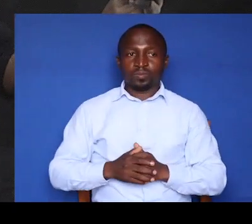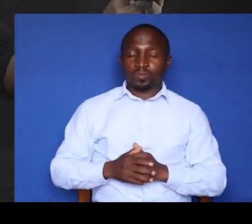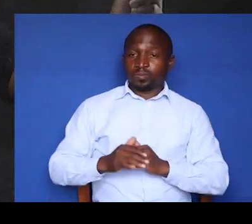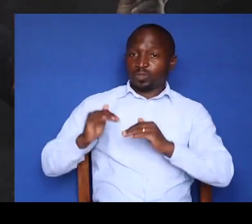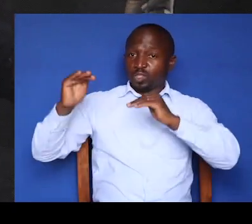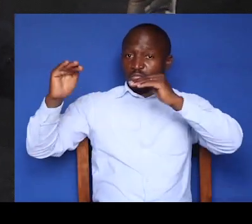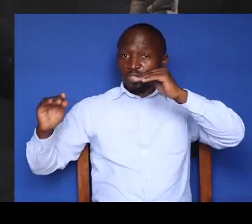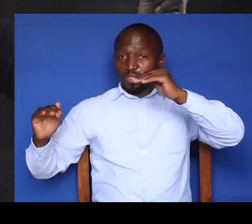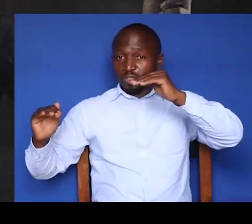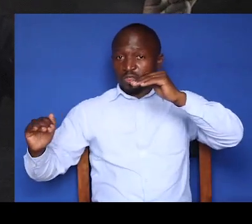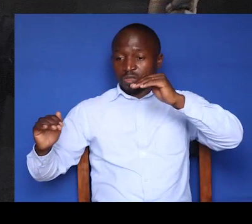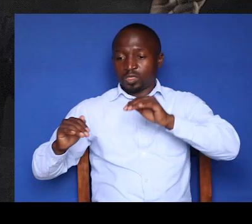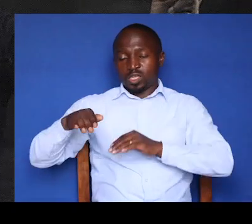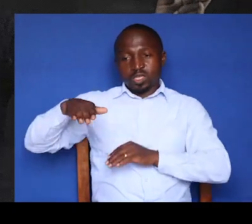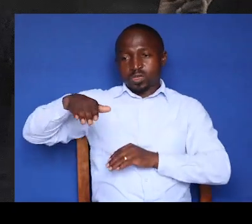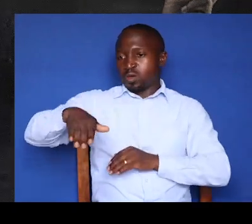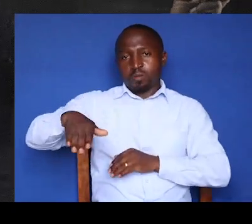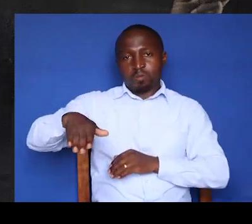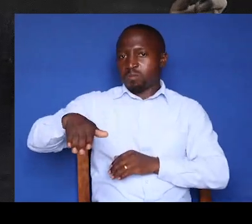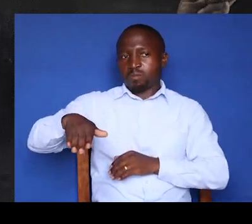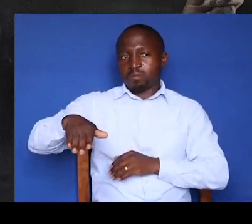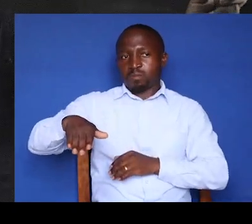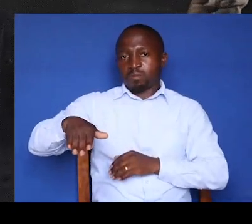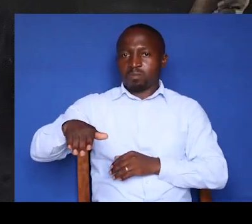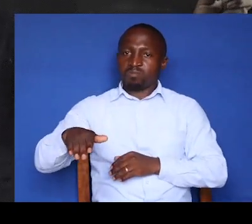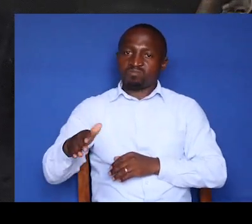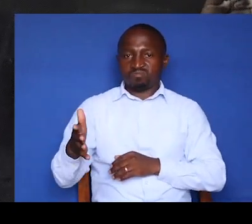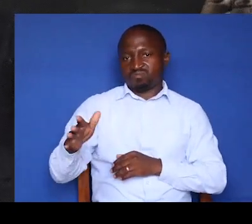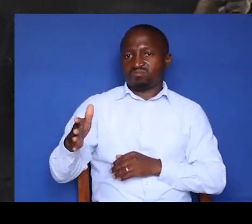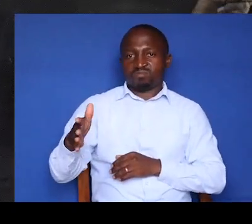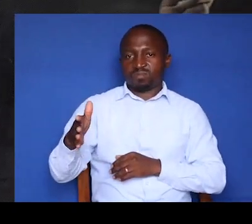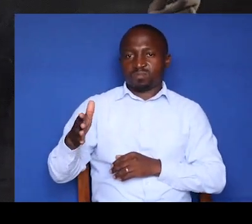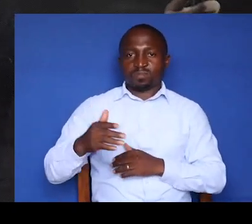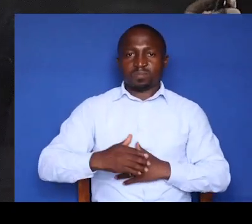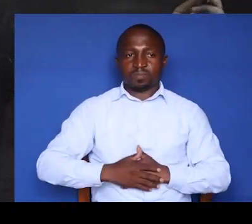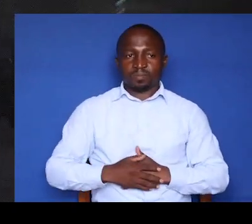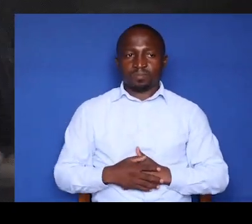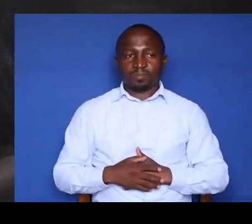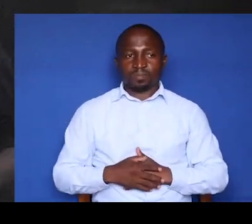Here, the gradient more gentle.